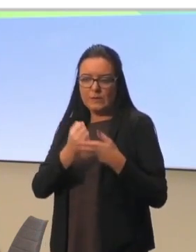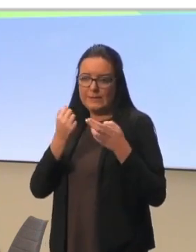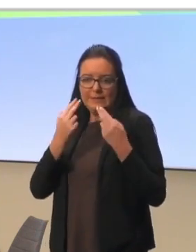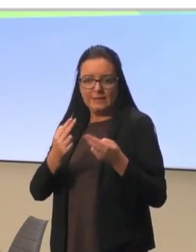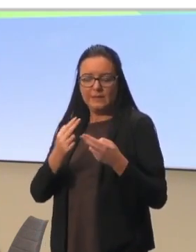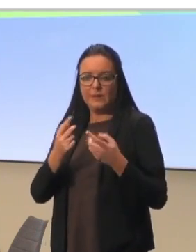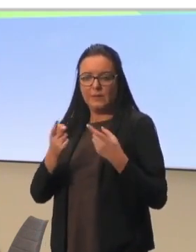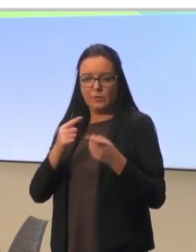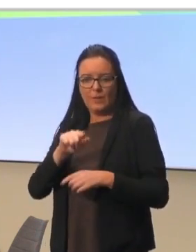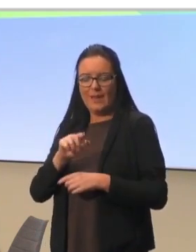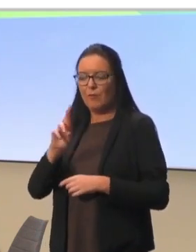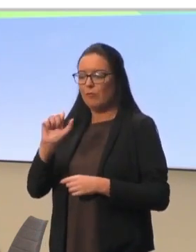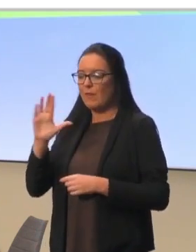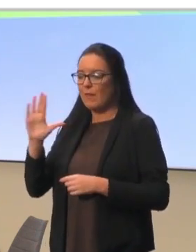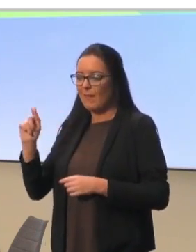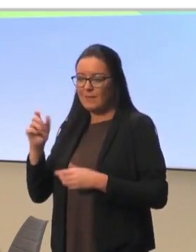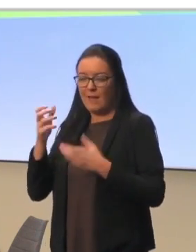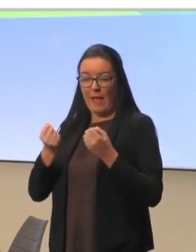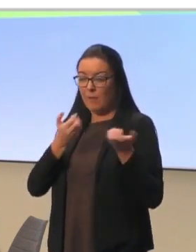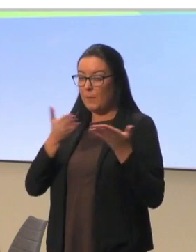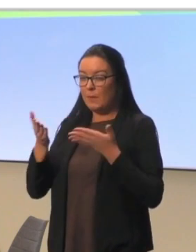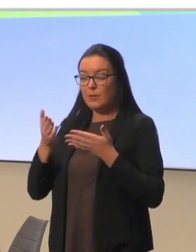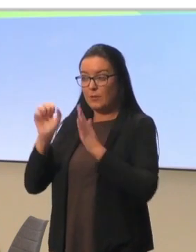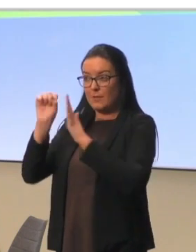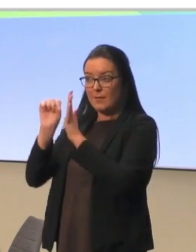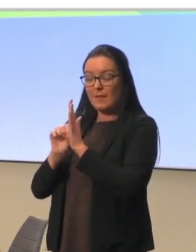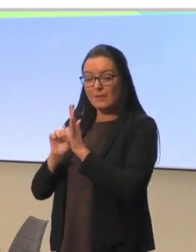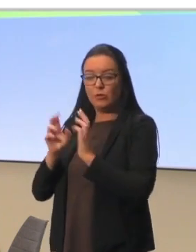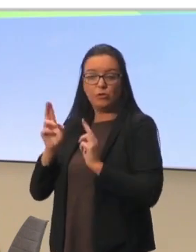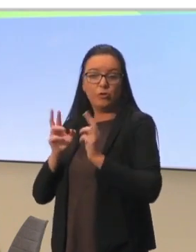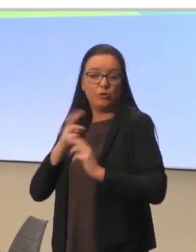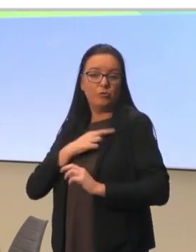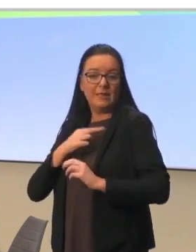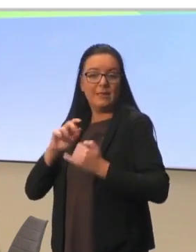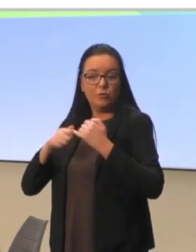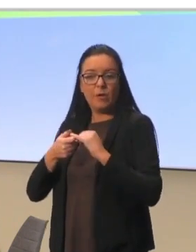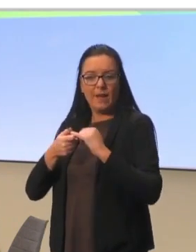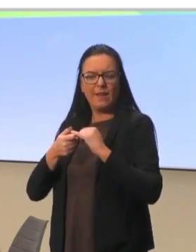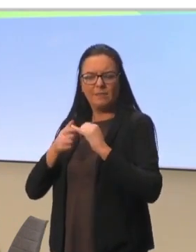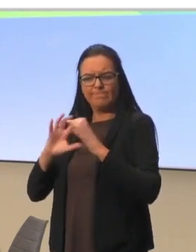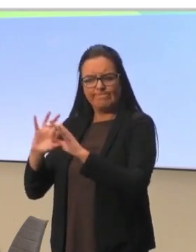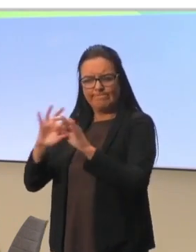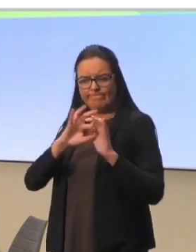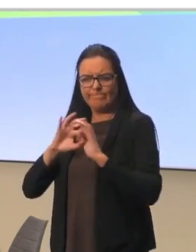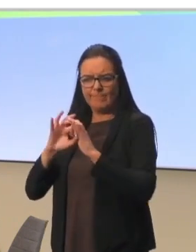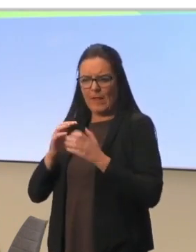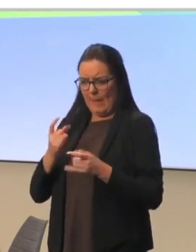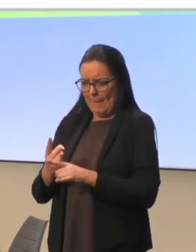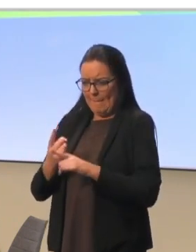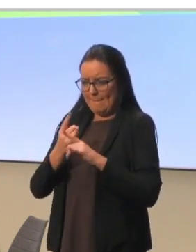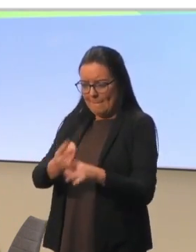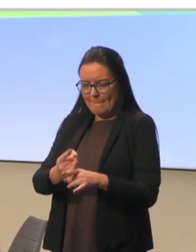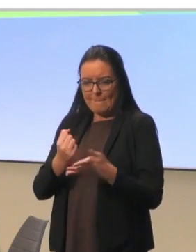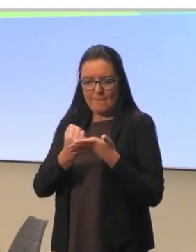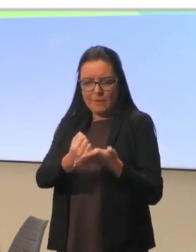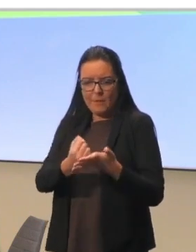see there all the other provisions of the state should really try to work in unison to help support the school as